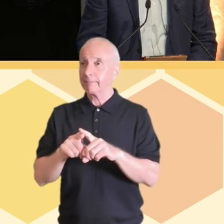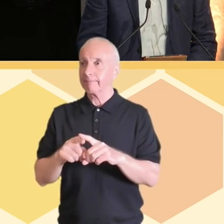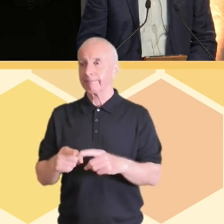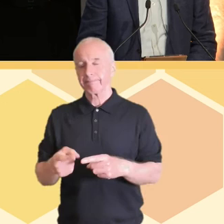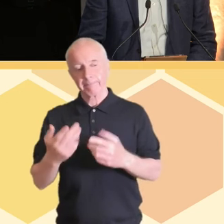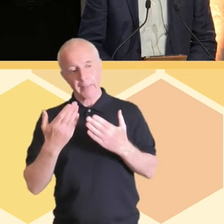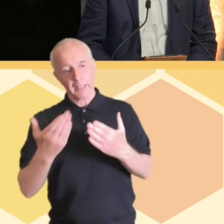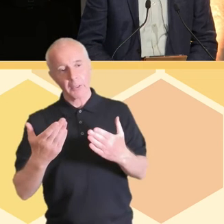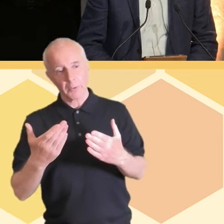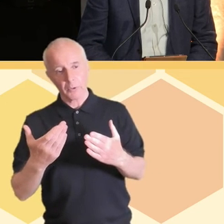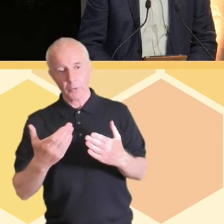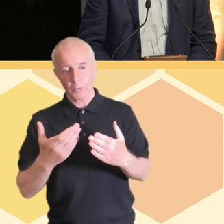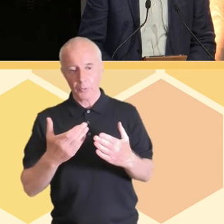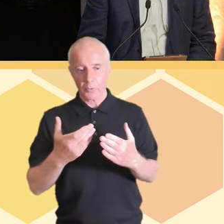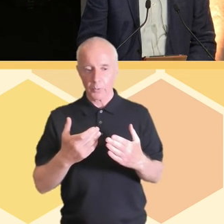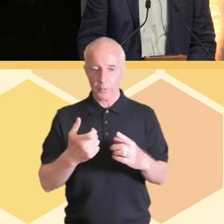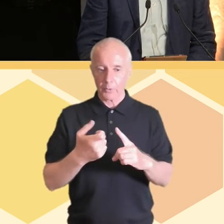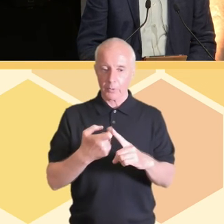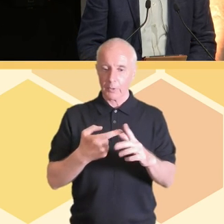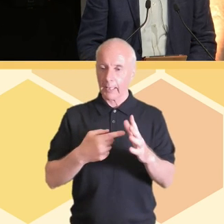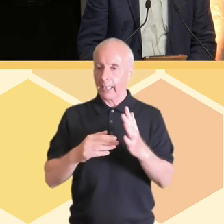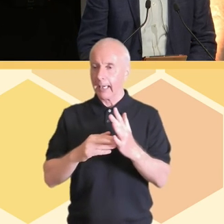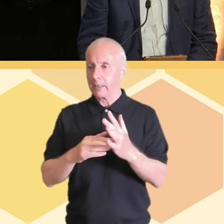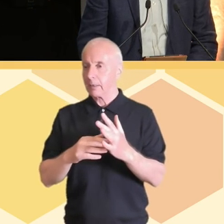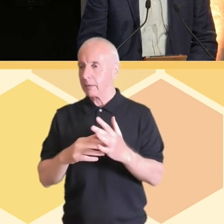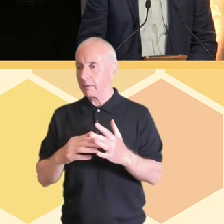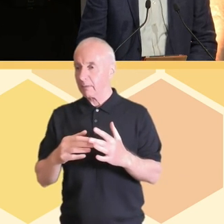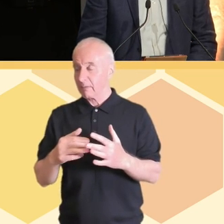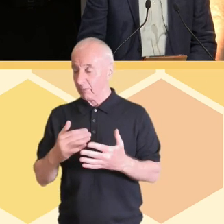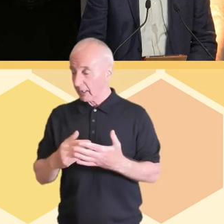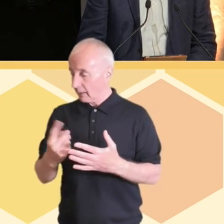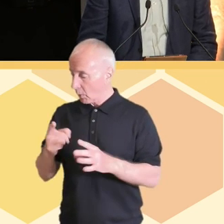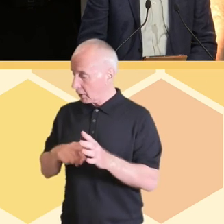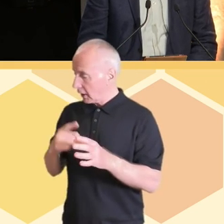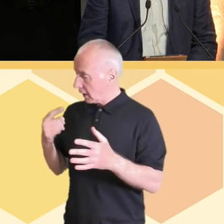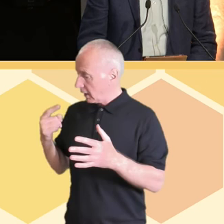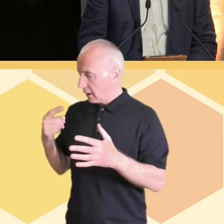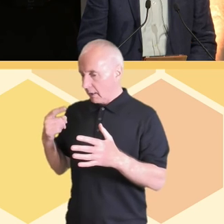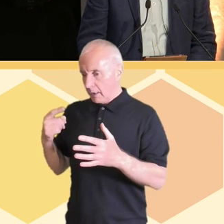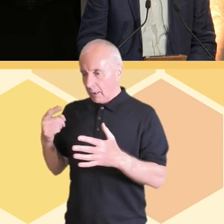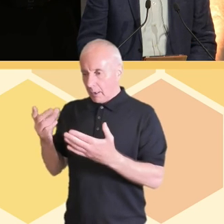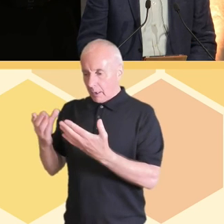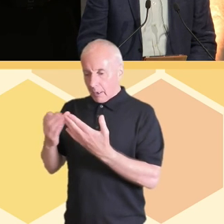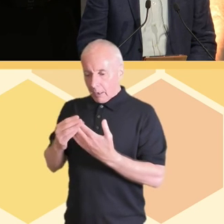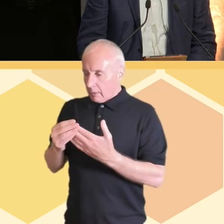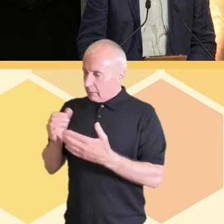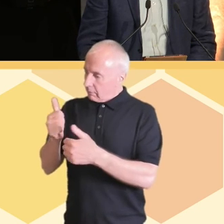Kaz, because without Kaz, this last year would never have happened.